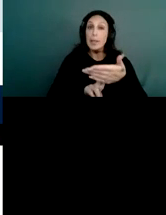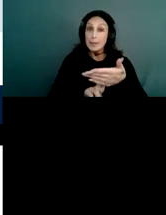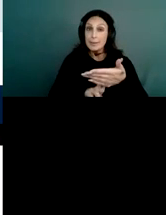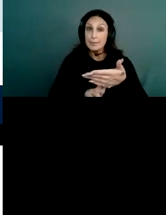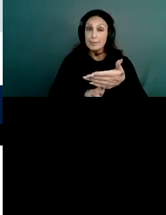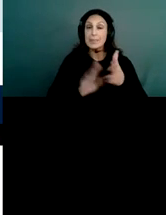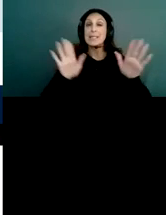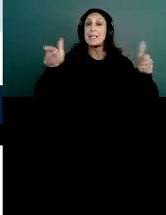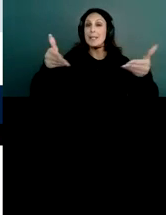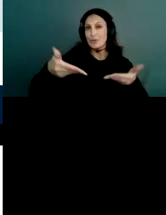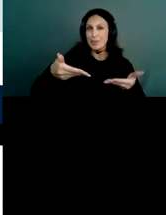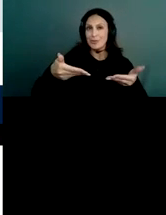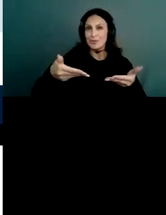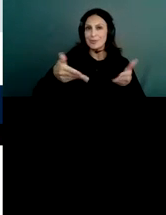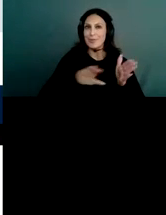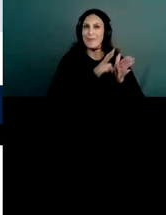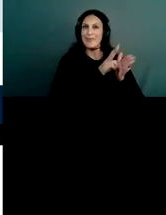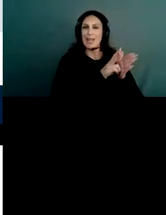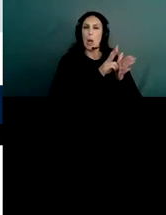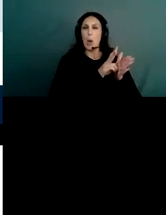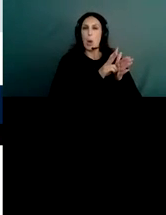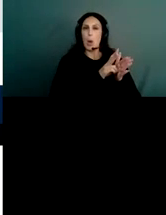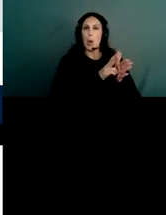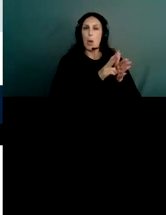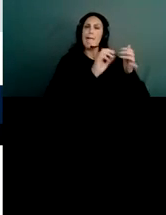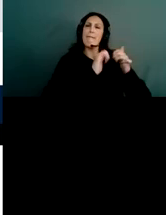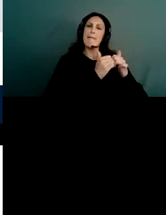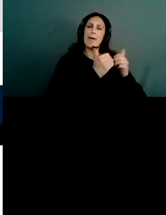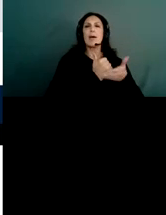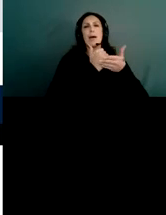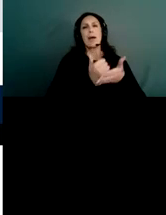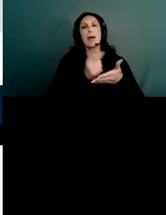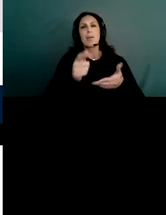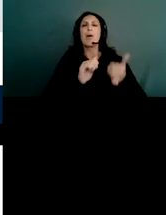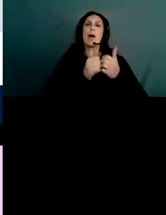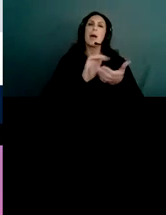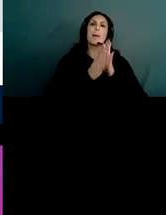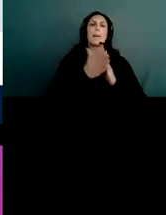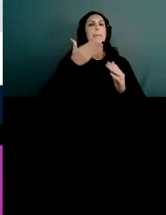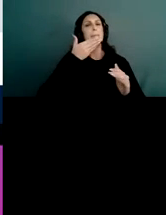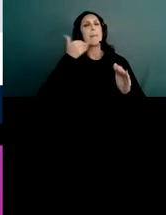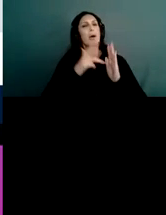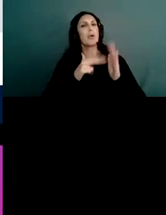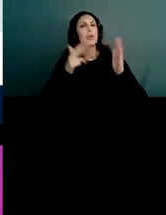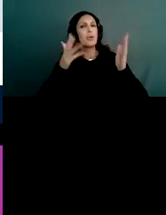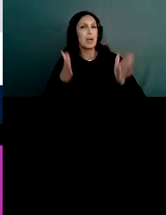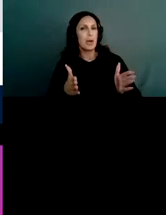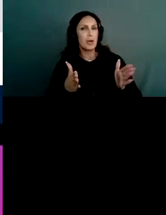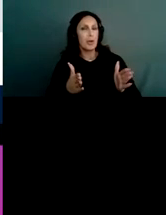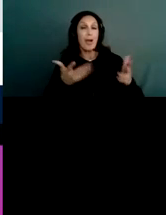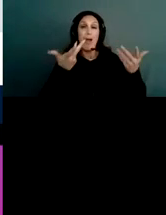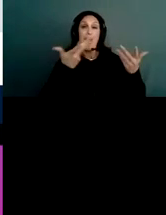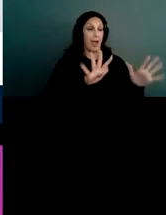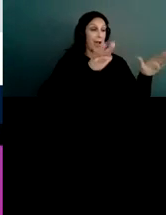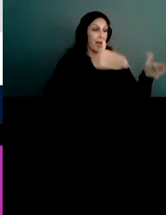video that explains what PowerUp does and how it can help them read better. After the program introduction, students work through